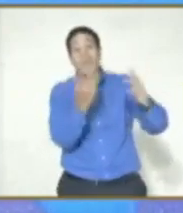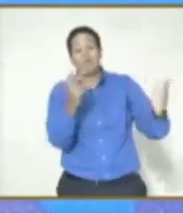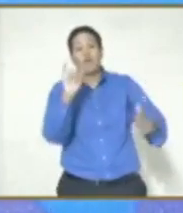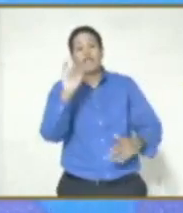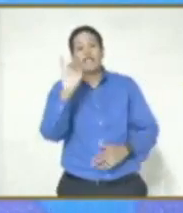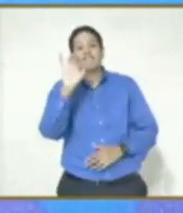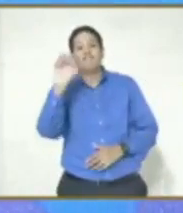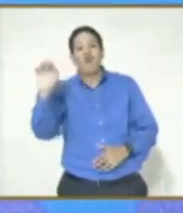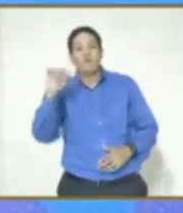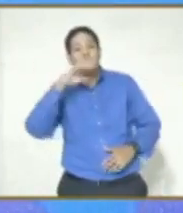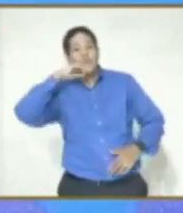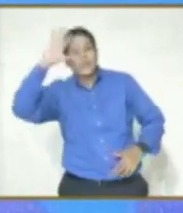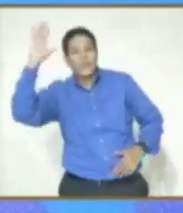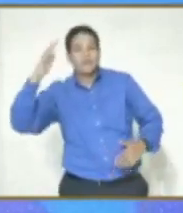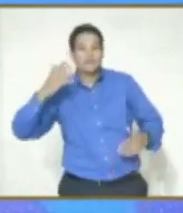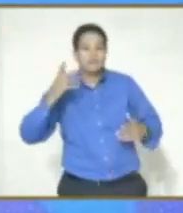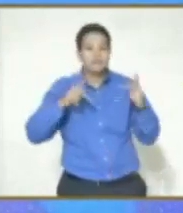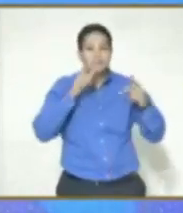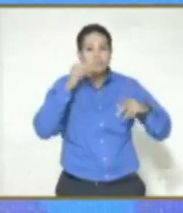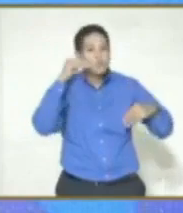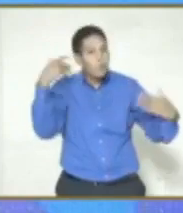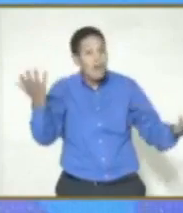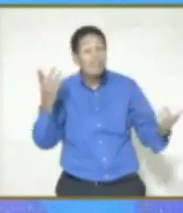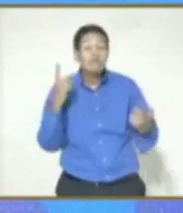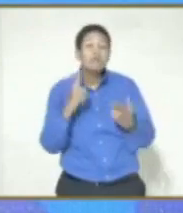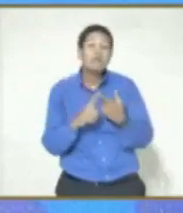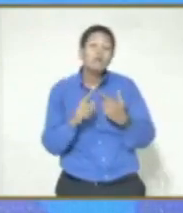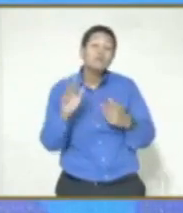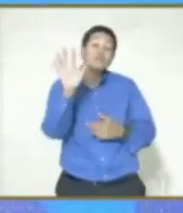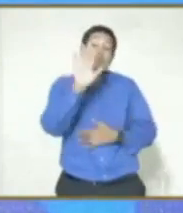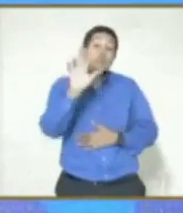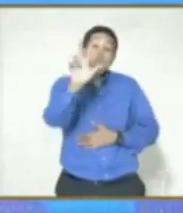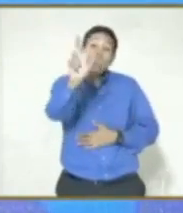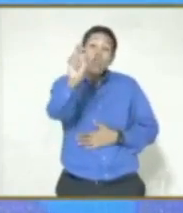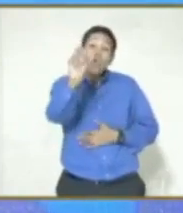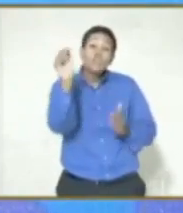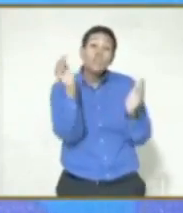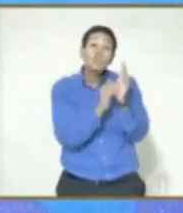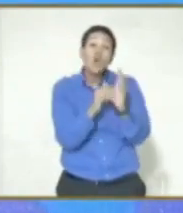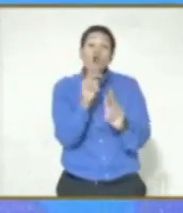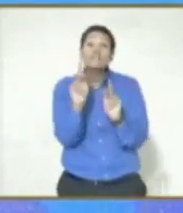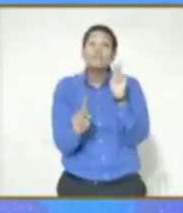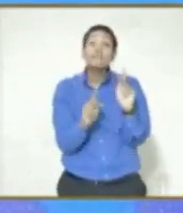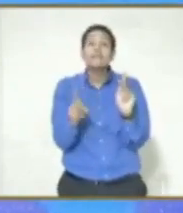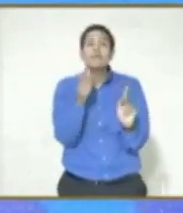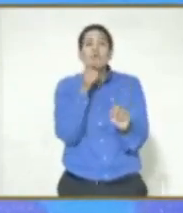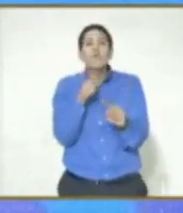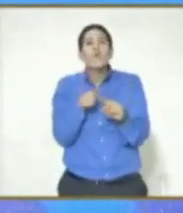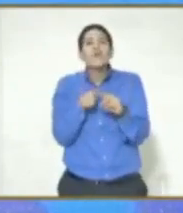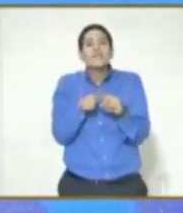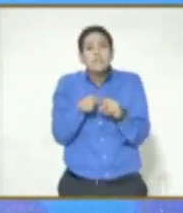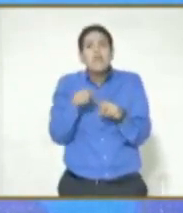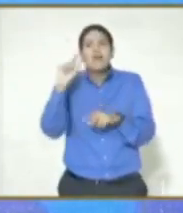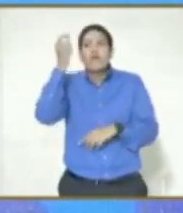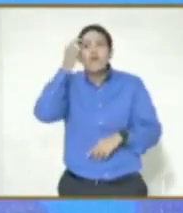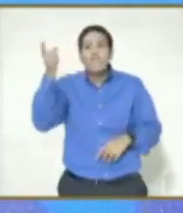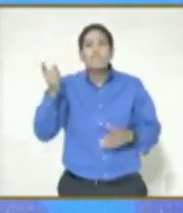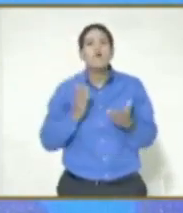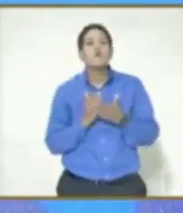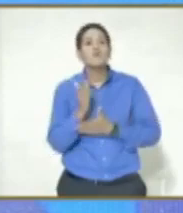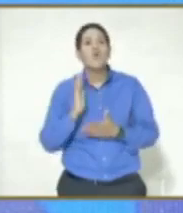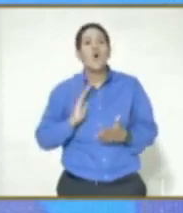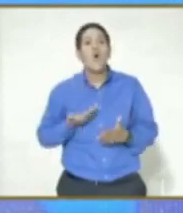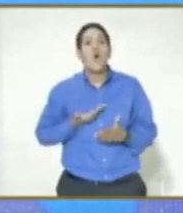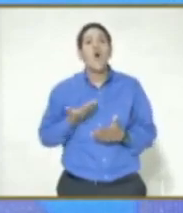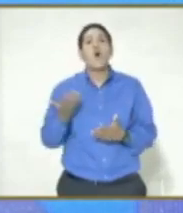are also some 30,000 persons that depend on the state through our